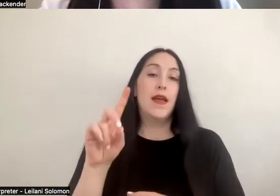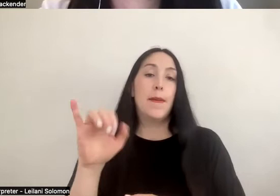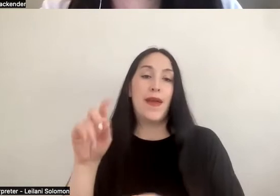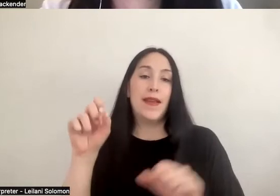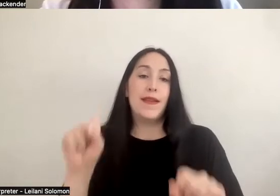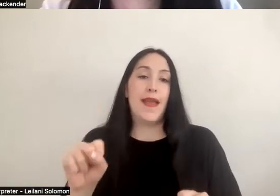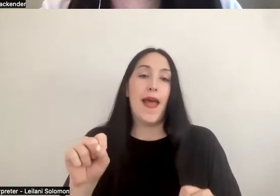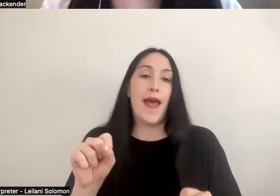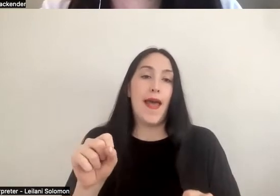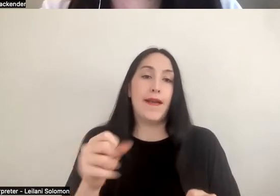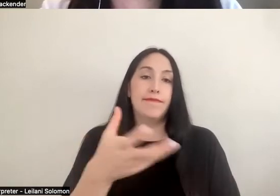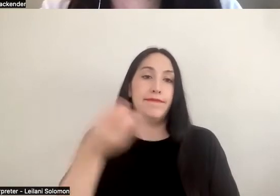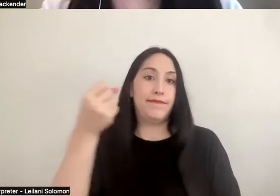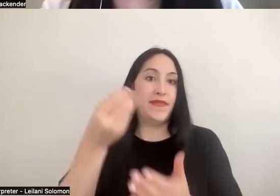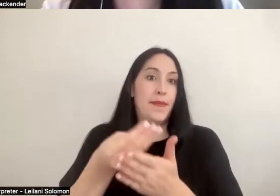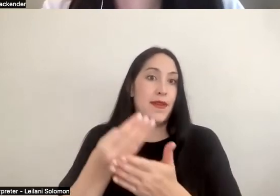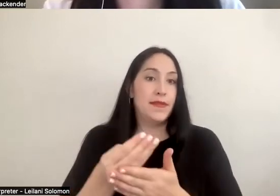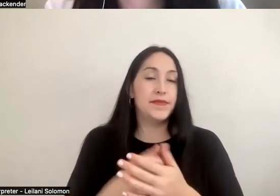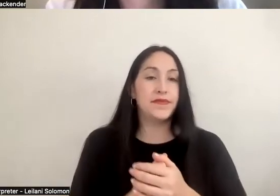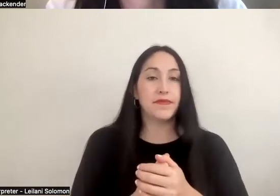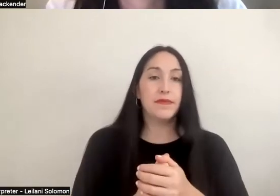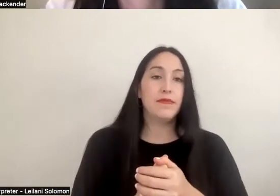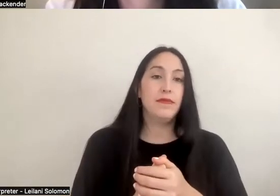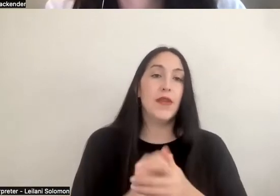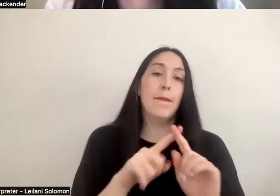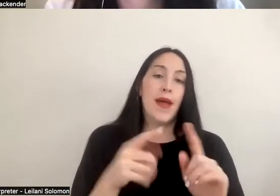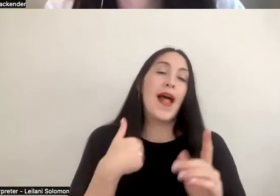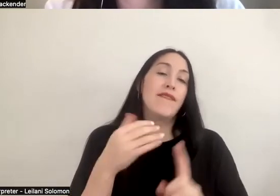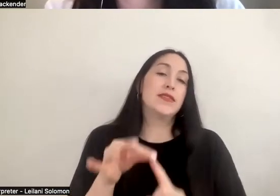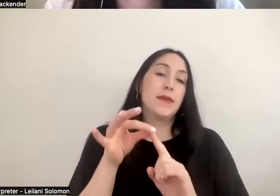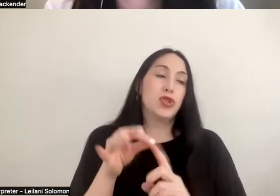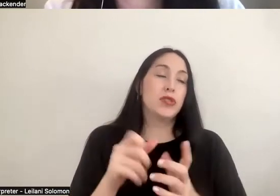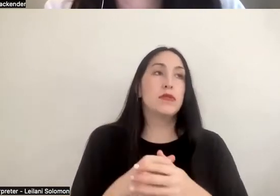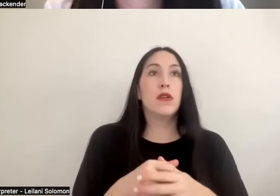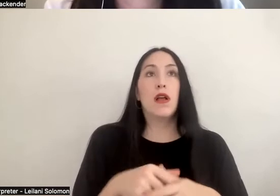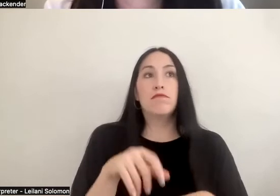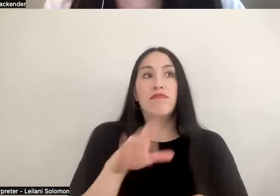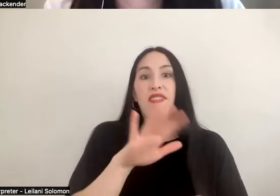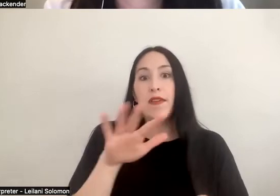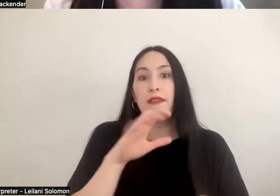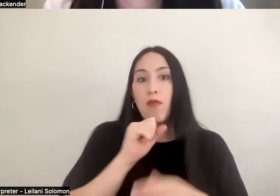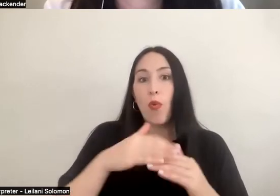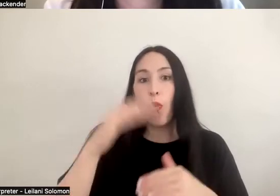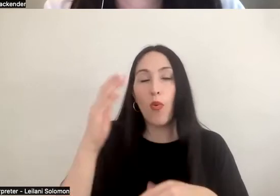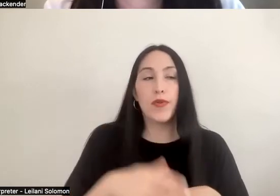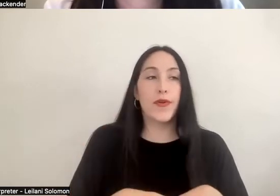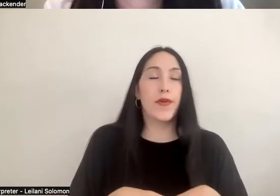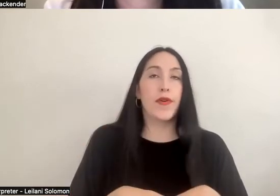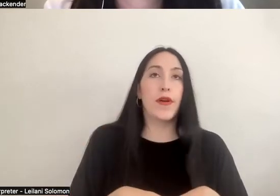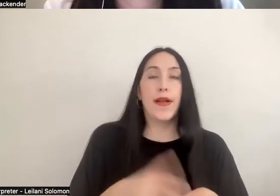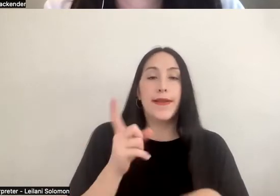for example, they have to be 55 or older. They can't have a surviving spouse or children that they're still in care